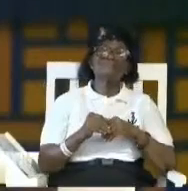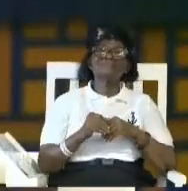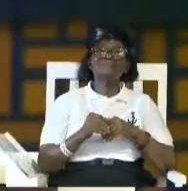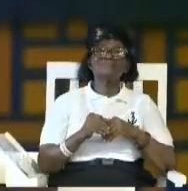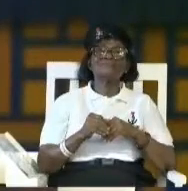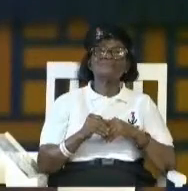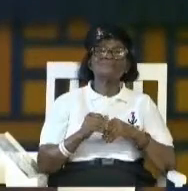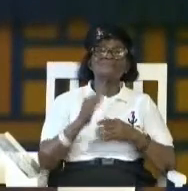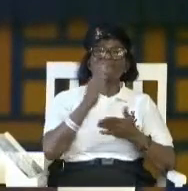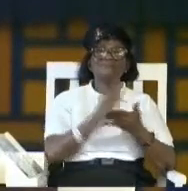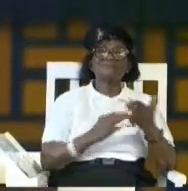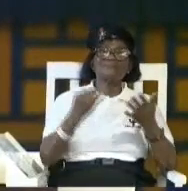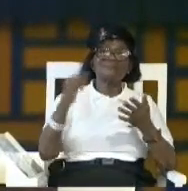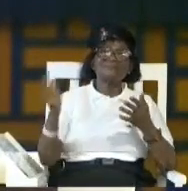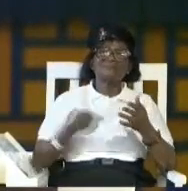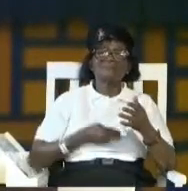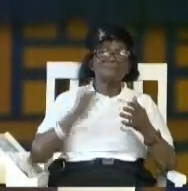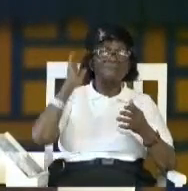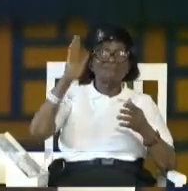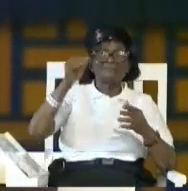Some of us will remember